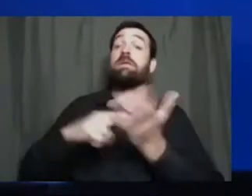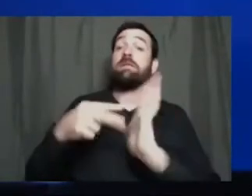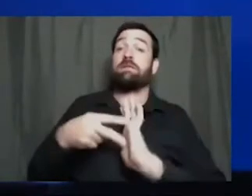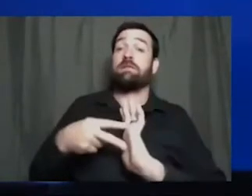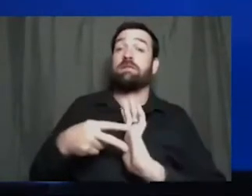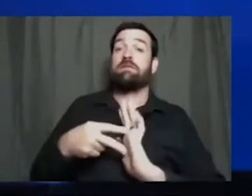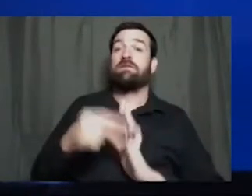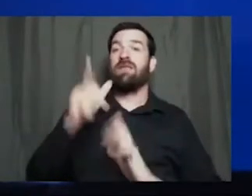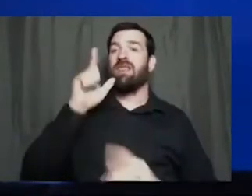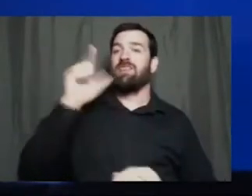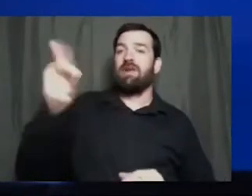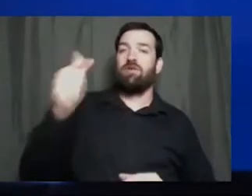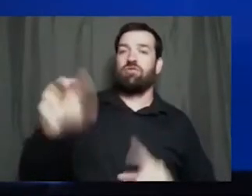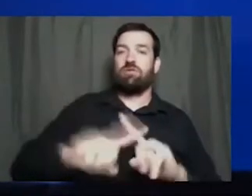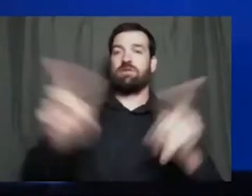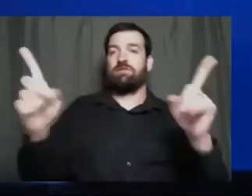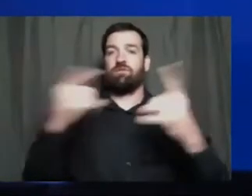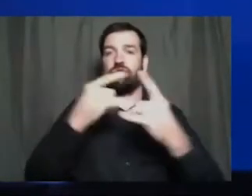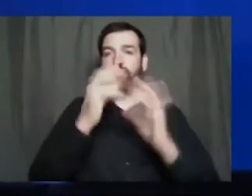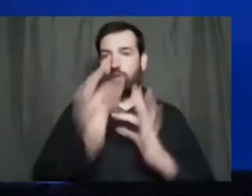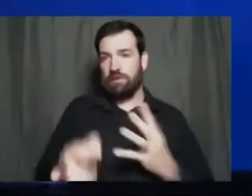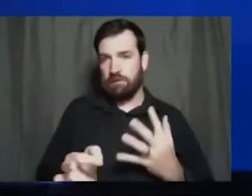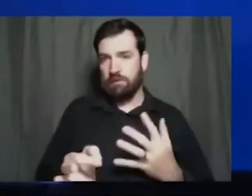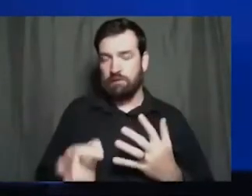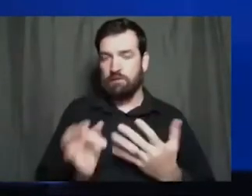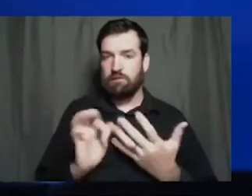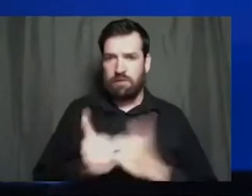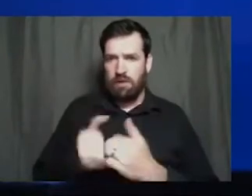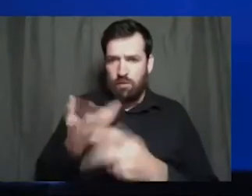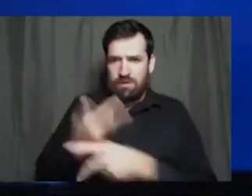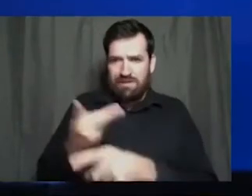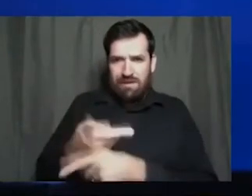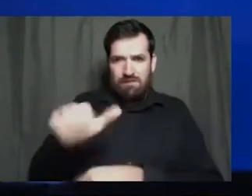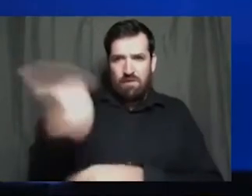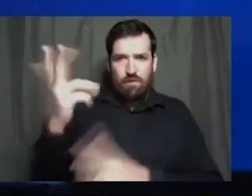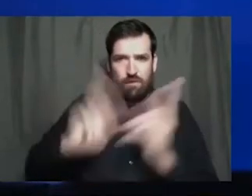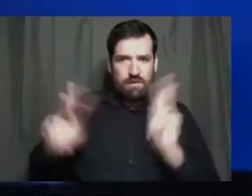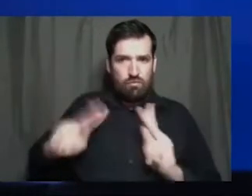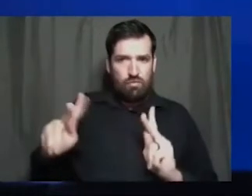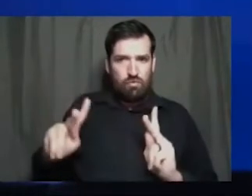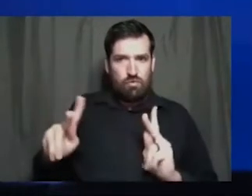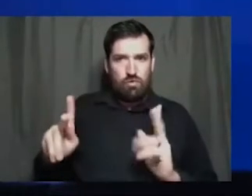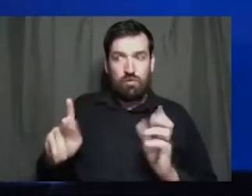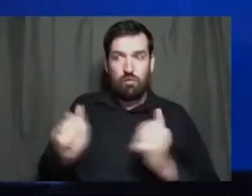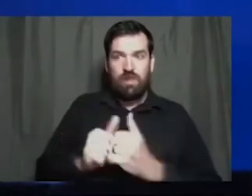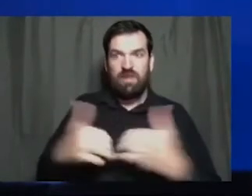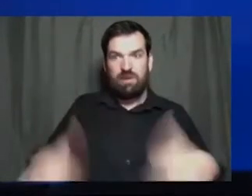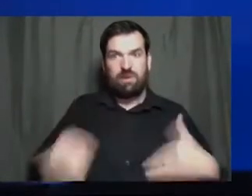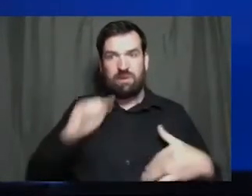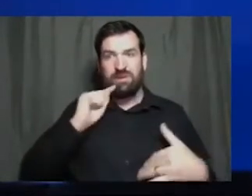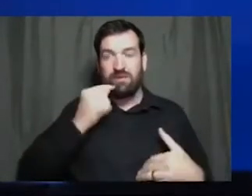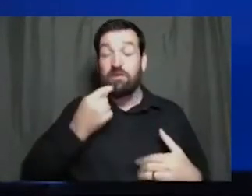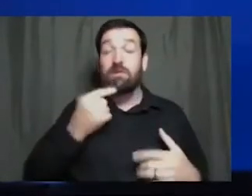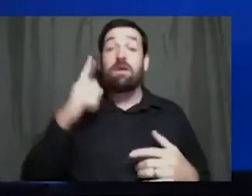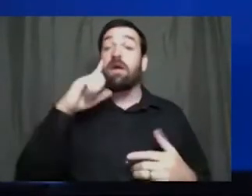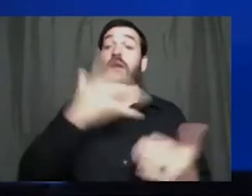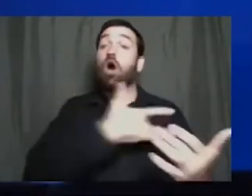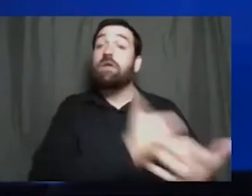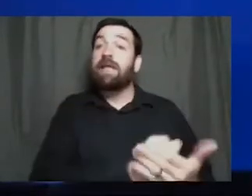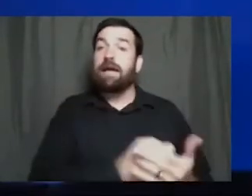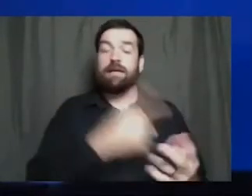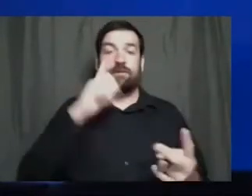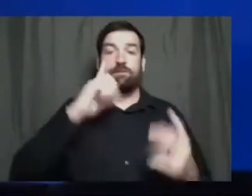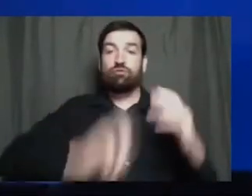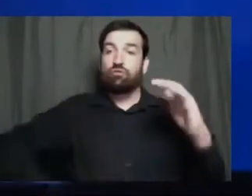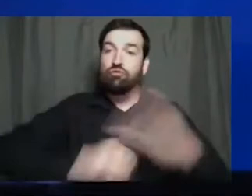later on, which is how do we take care of all those other people with a time-sensitive diagnosis? Say you're having a heart attack, say you're having a stroke, say you're in a motor vehicle